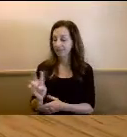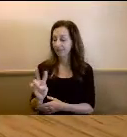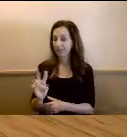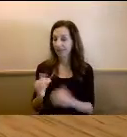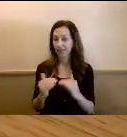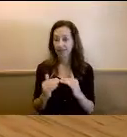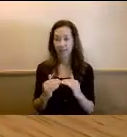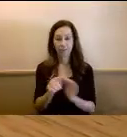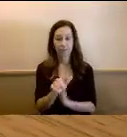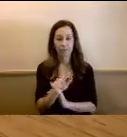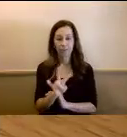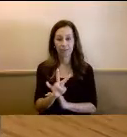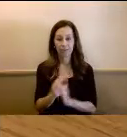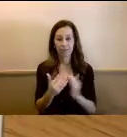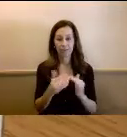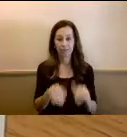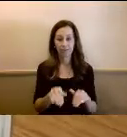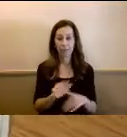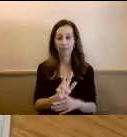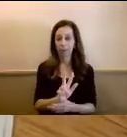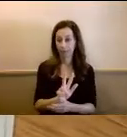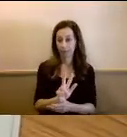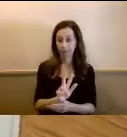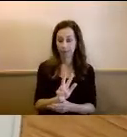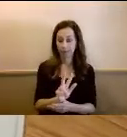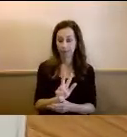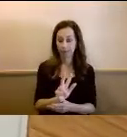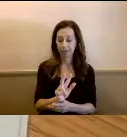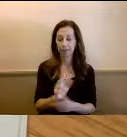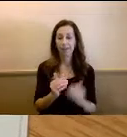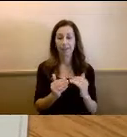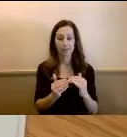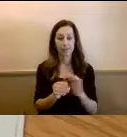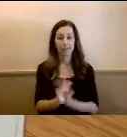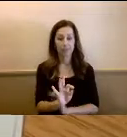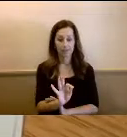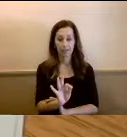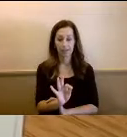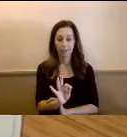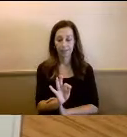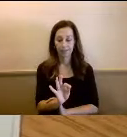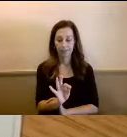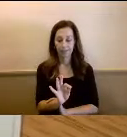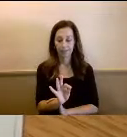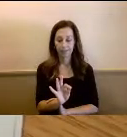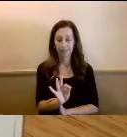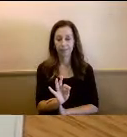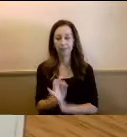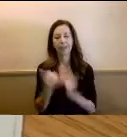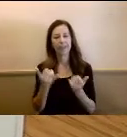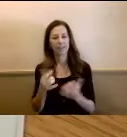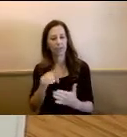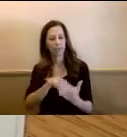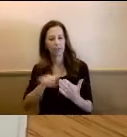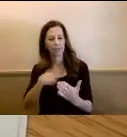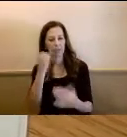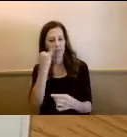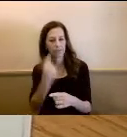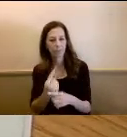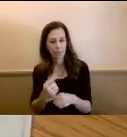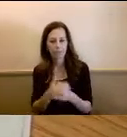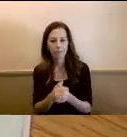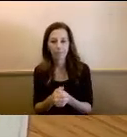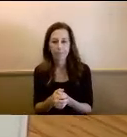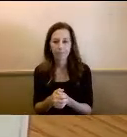V equals 27 divided by 3. That's going to be 9. Let's back check and make sure